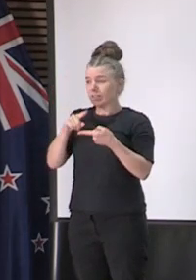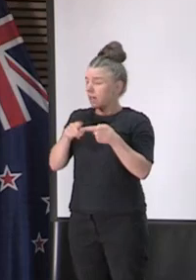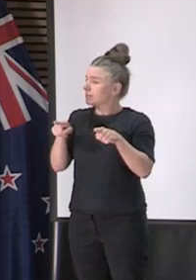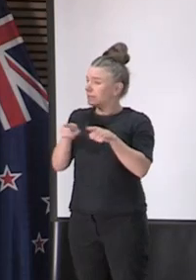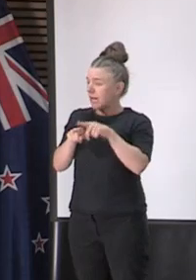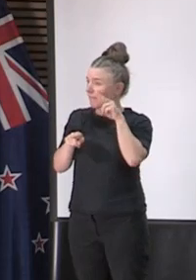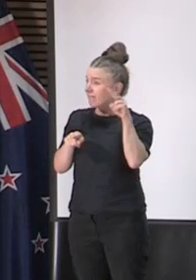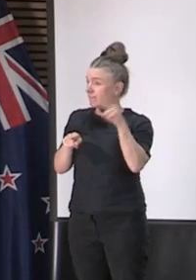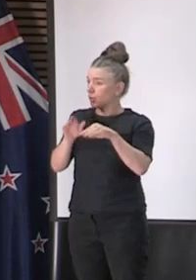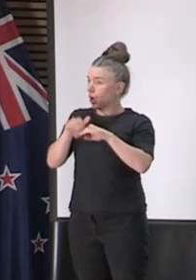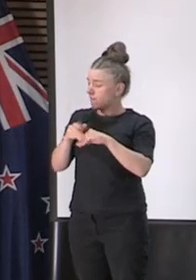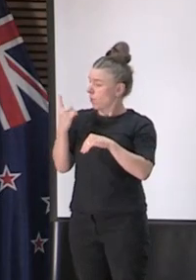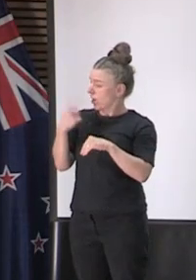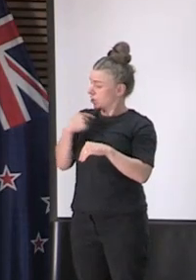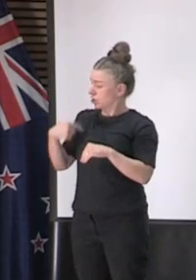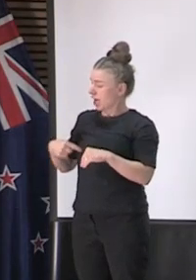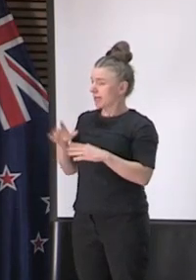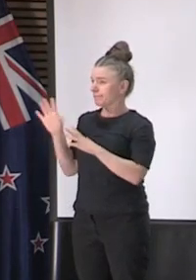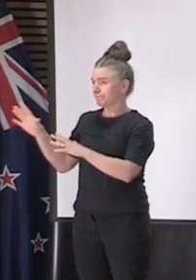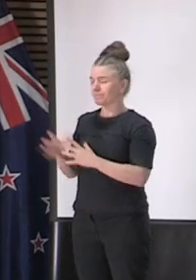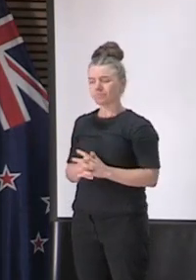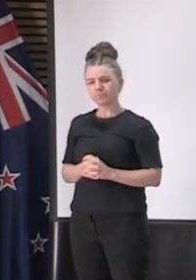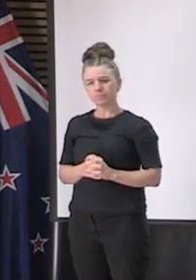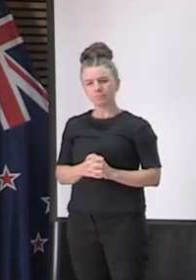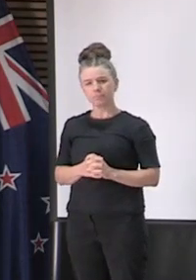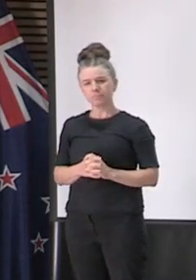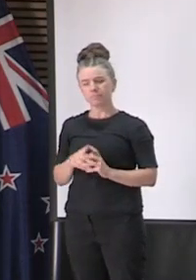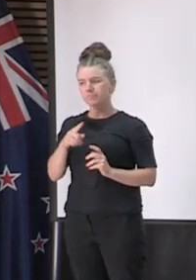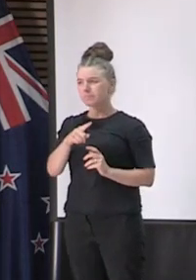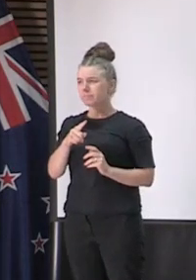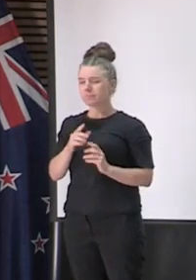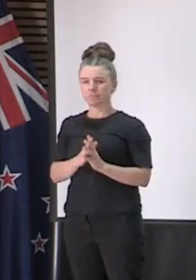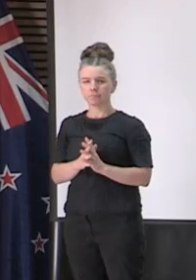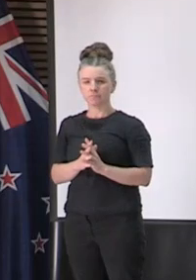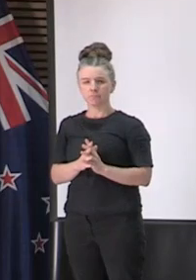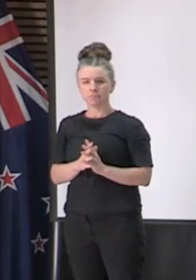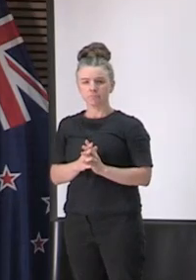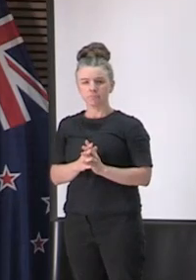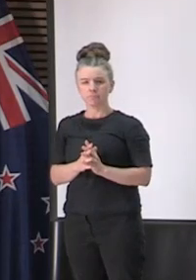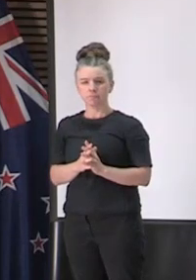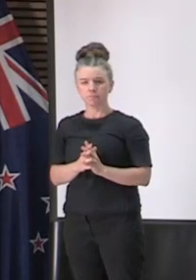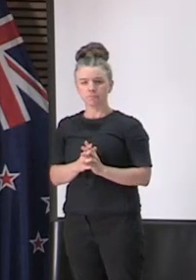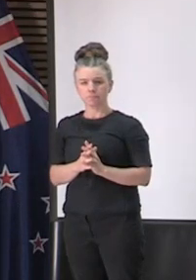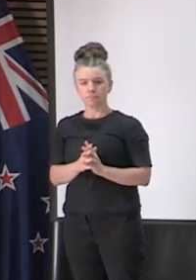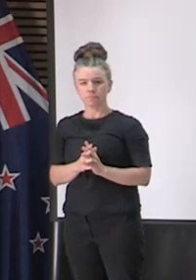with regards to One China. Was it appropriate for the Deputy Prime Minister last week to tell without being called, Jackson.